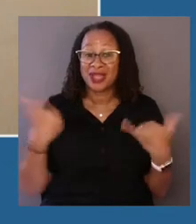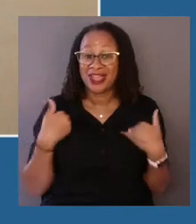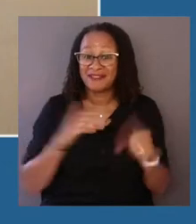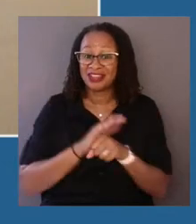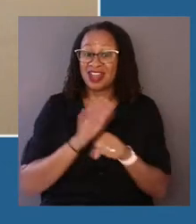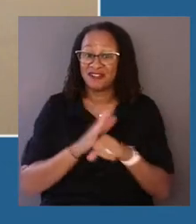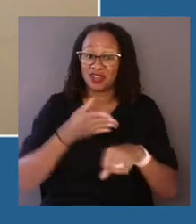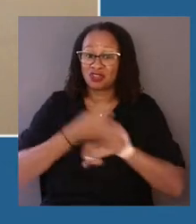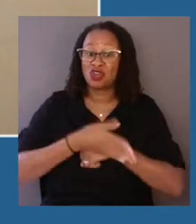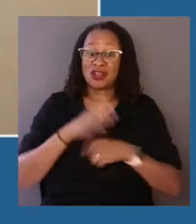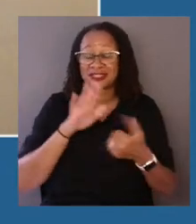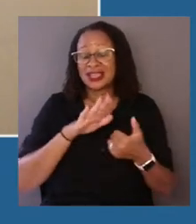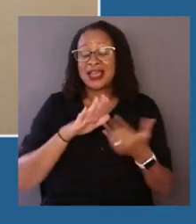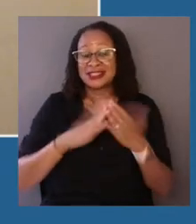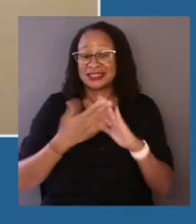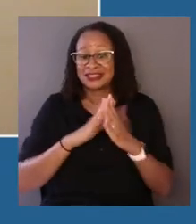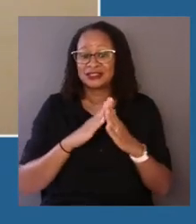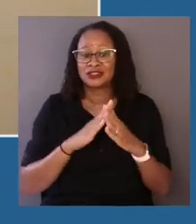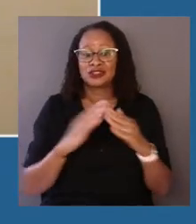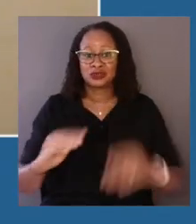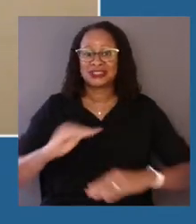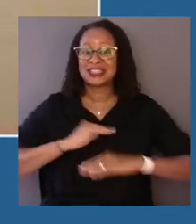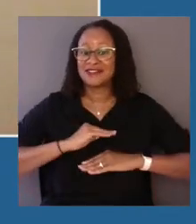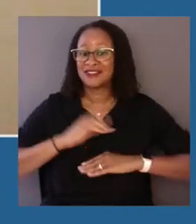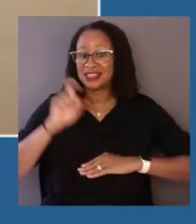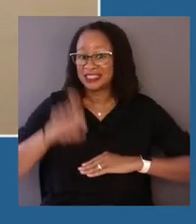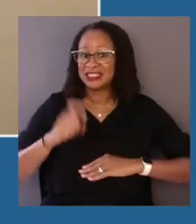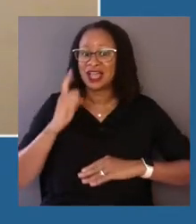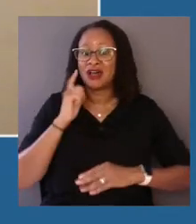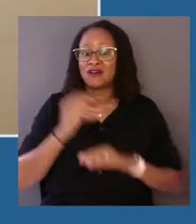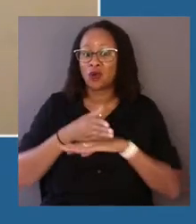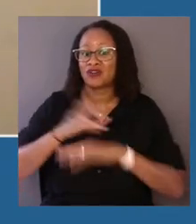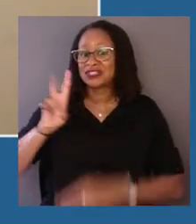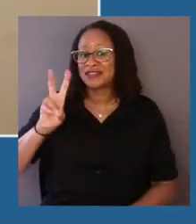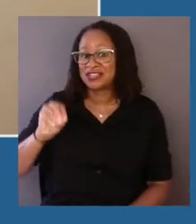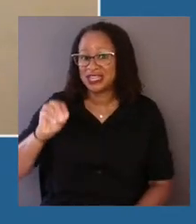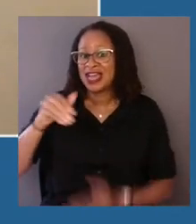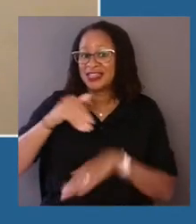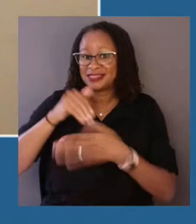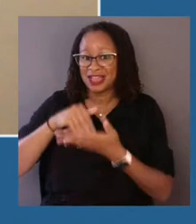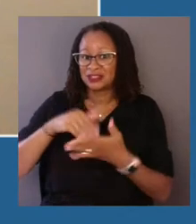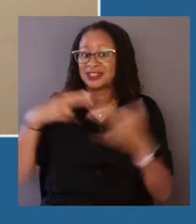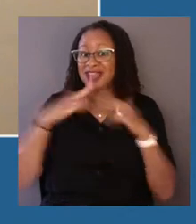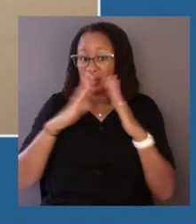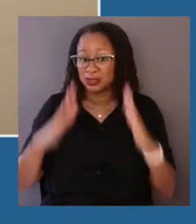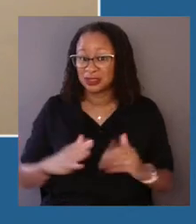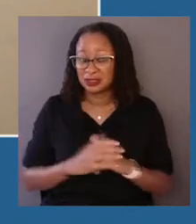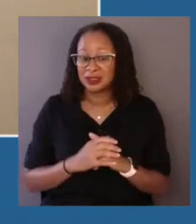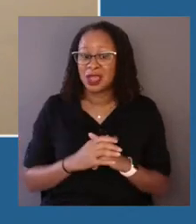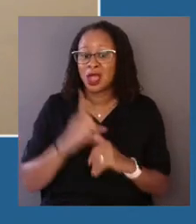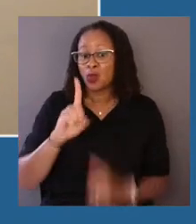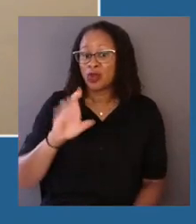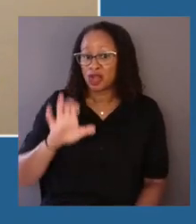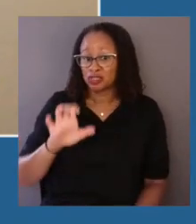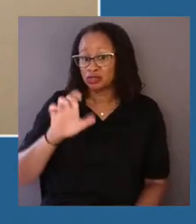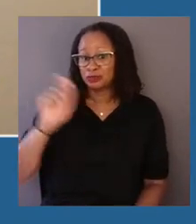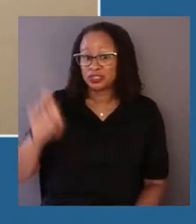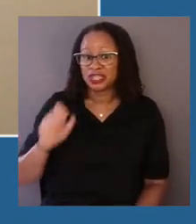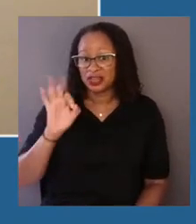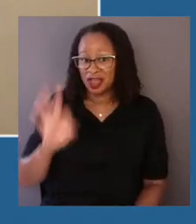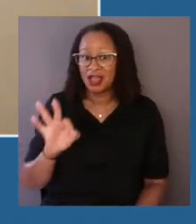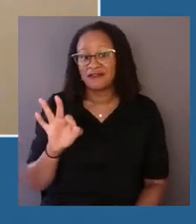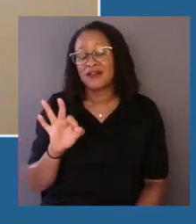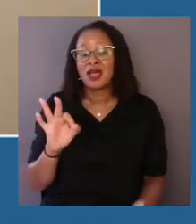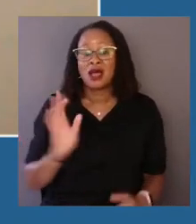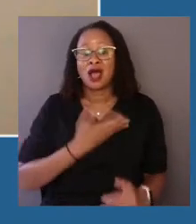meet the needs of over 70,000 households. We also recently announced that 100% of our school buses in the city will be electric by